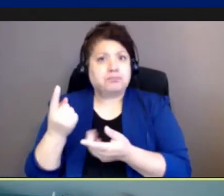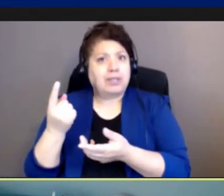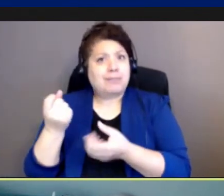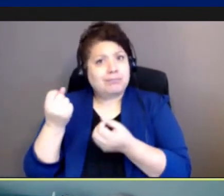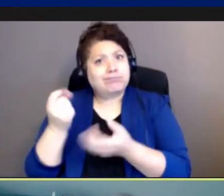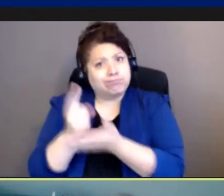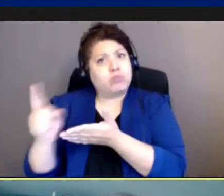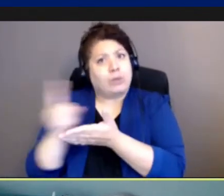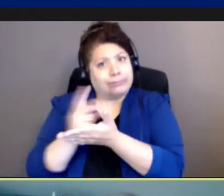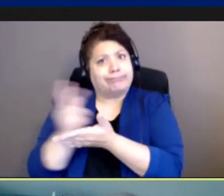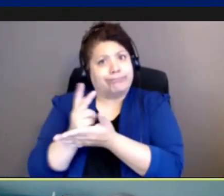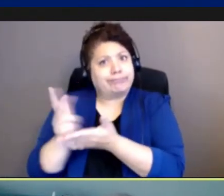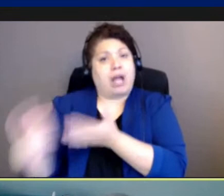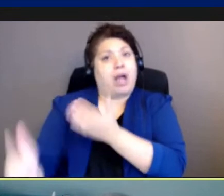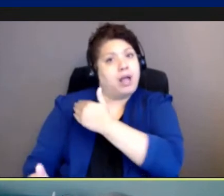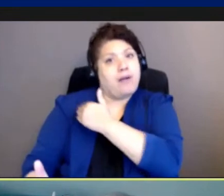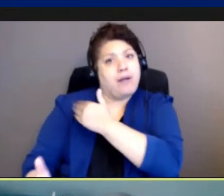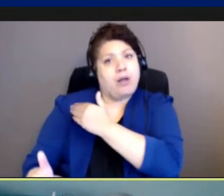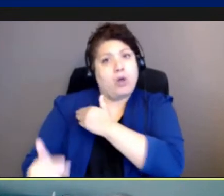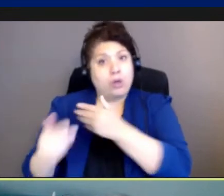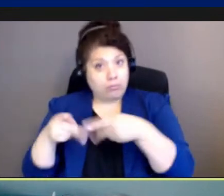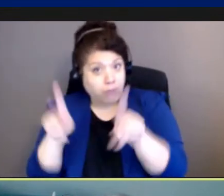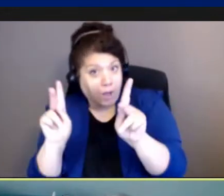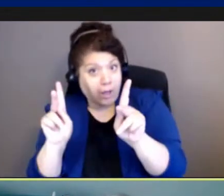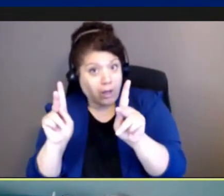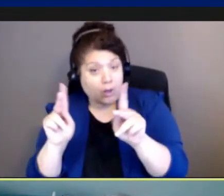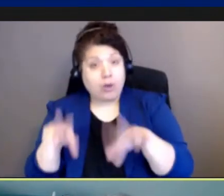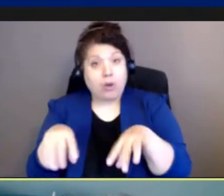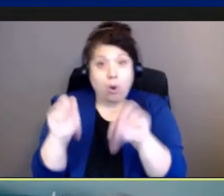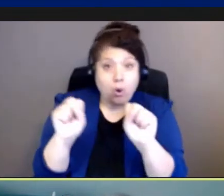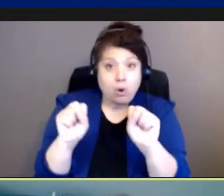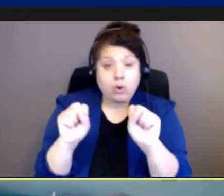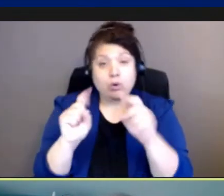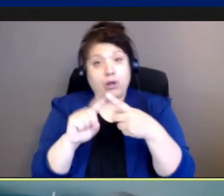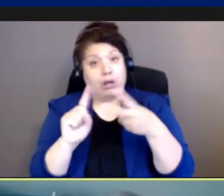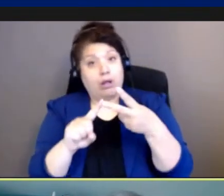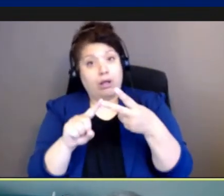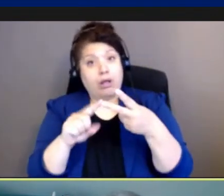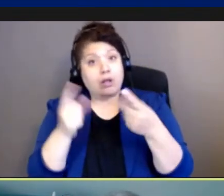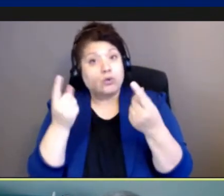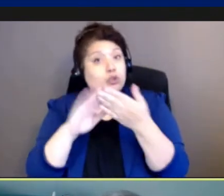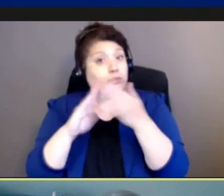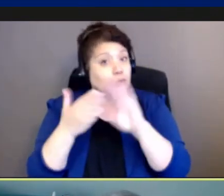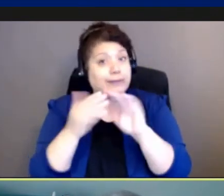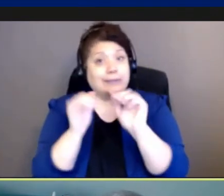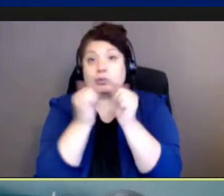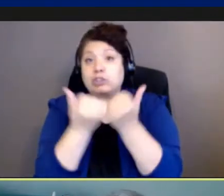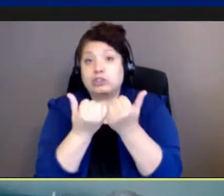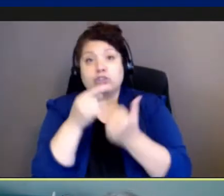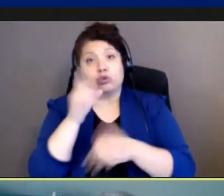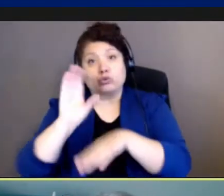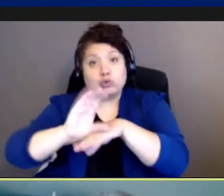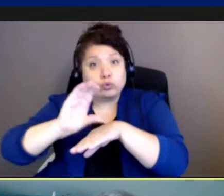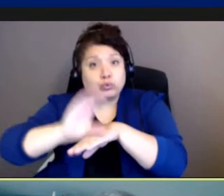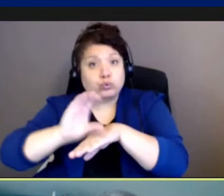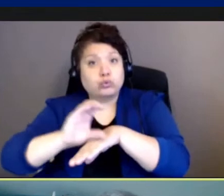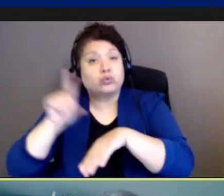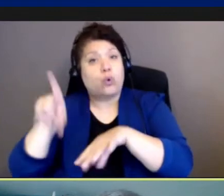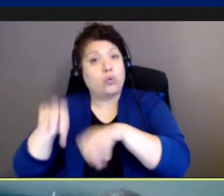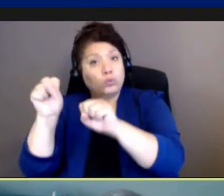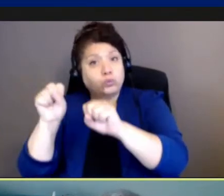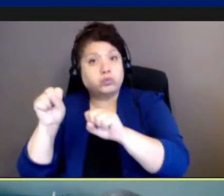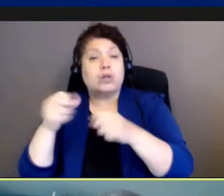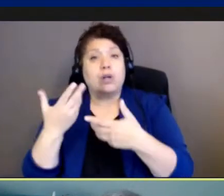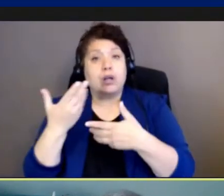to what sorts of things are going to be allowable, what they can organize as a community association or a church or a